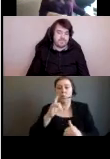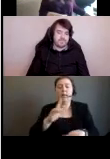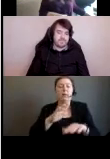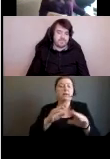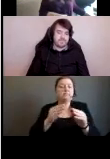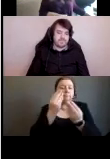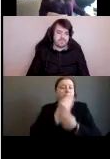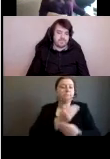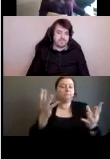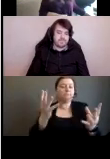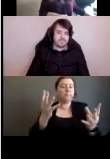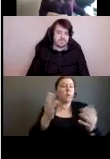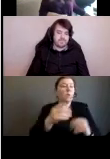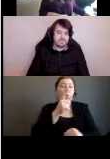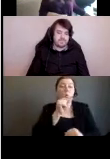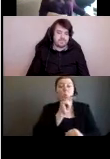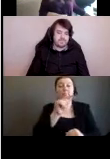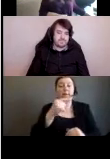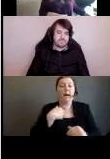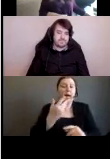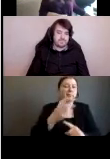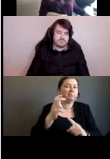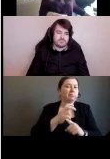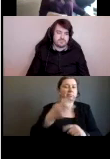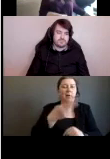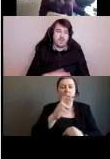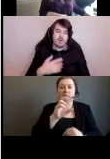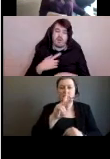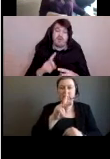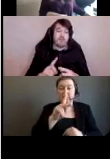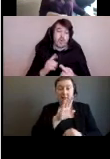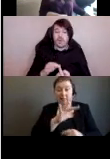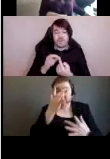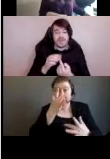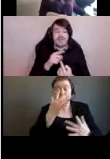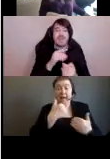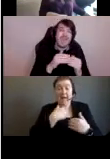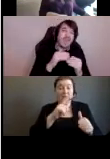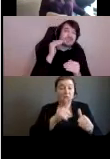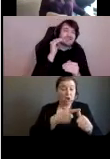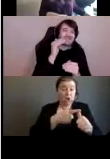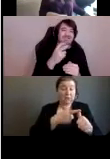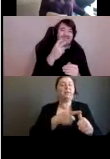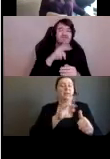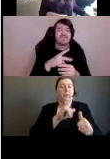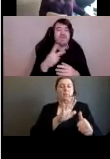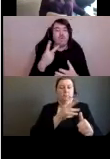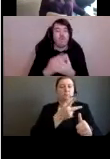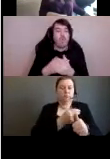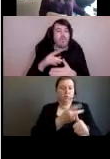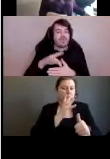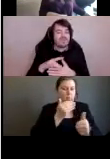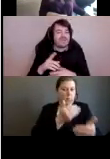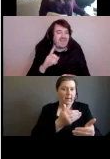for example, who have the highest risk health conditions first. And after that